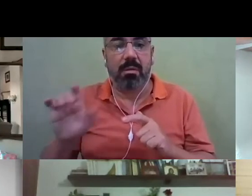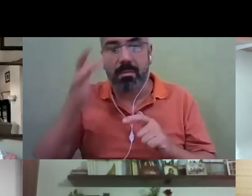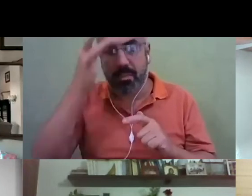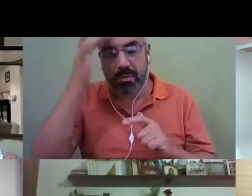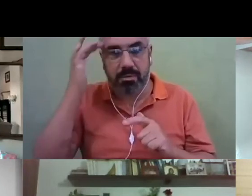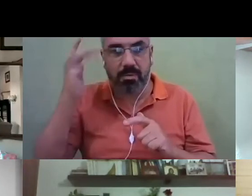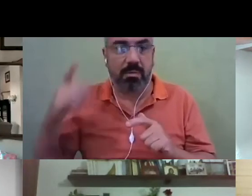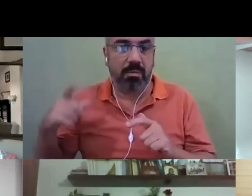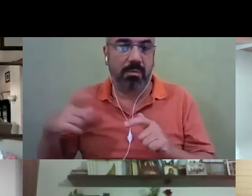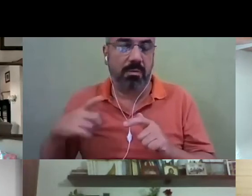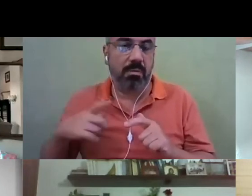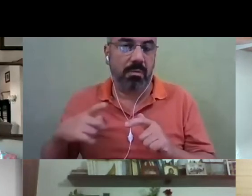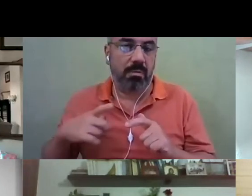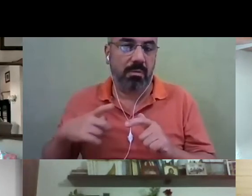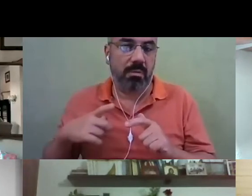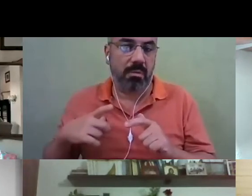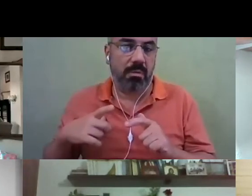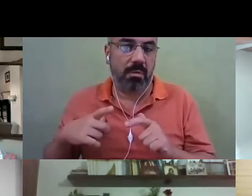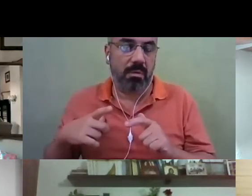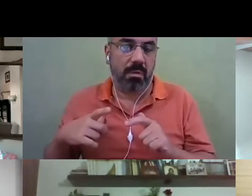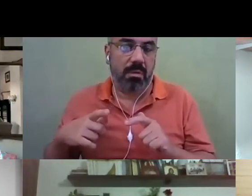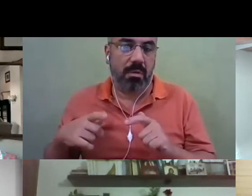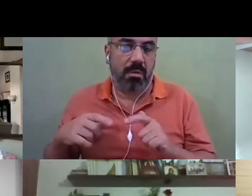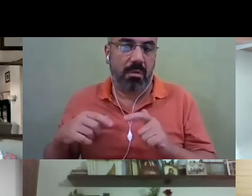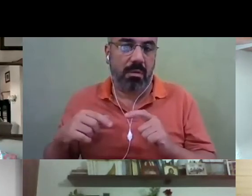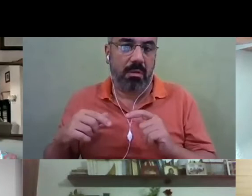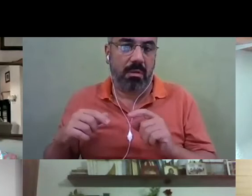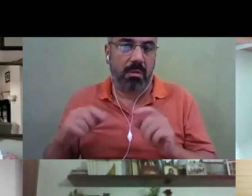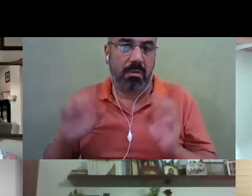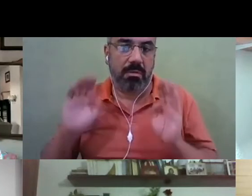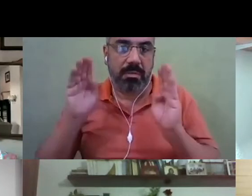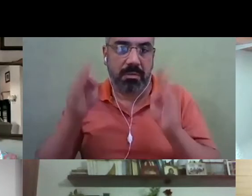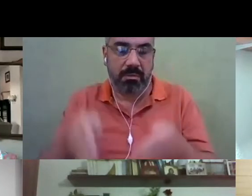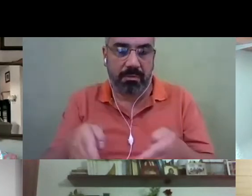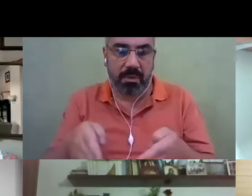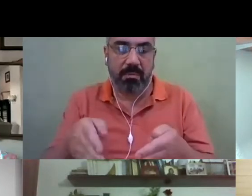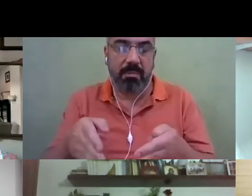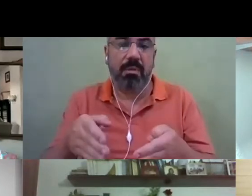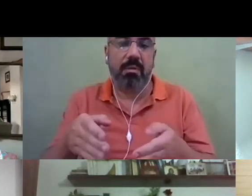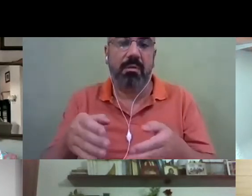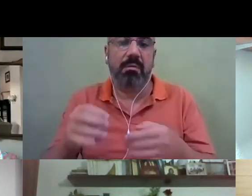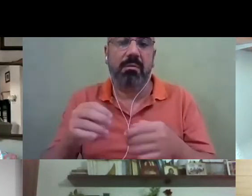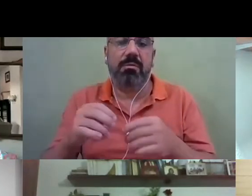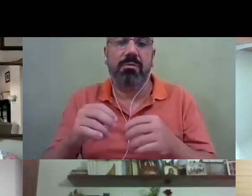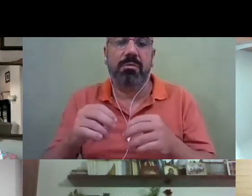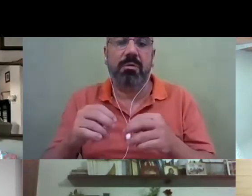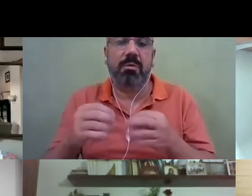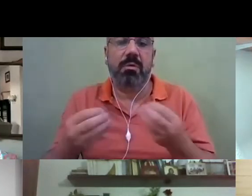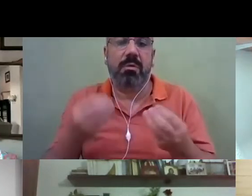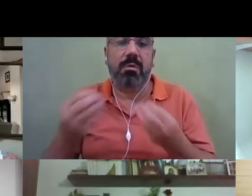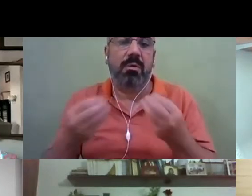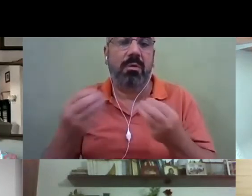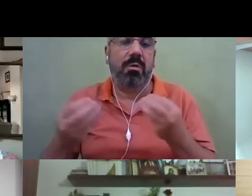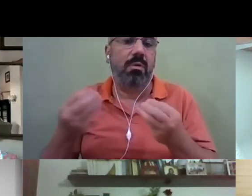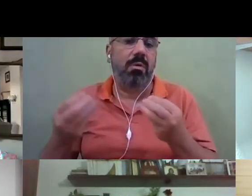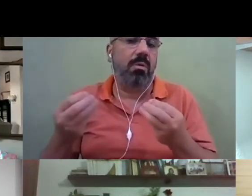type of Bonapartism has its specific character, and I think it's likely that someone that knows about Brazil, which is